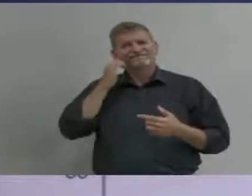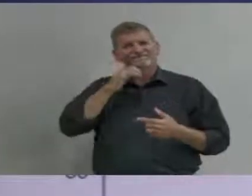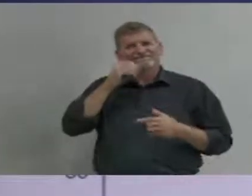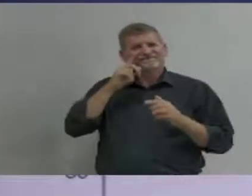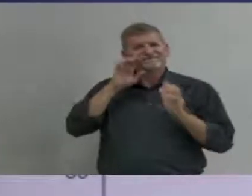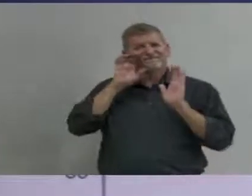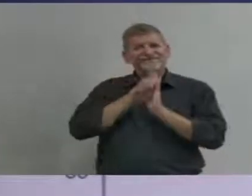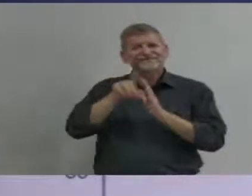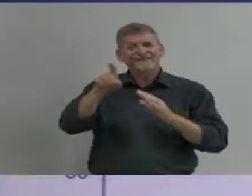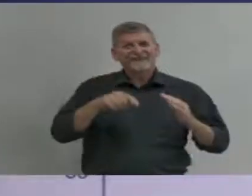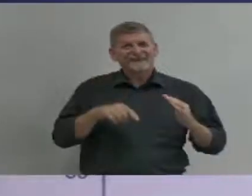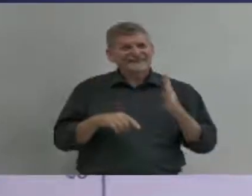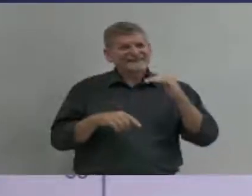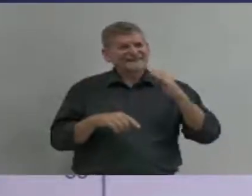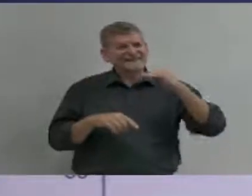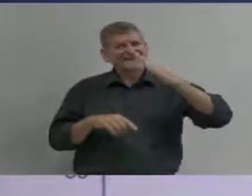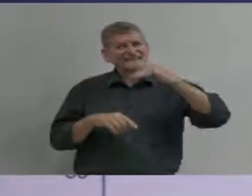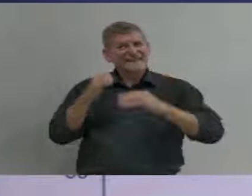daily basis.